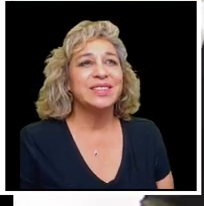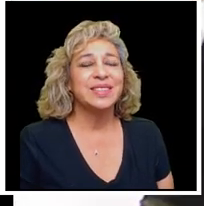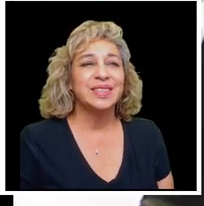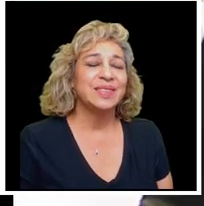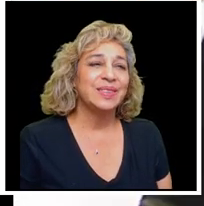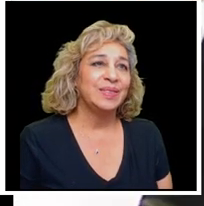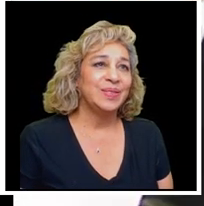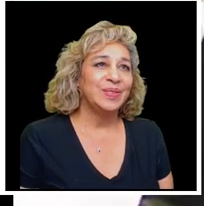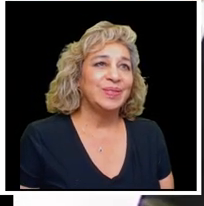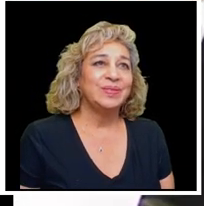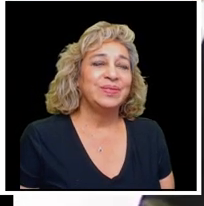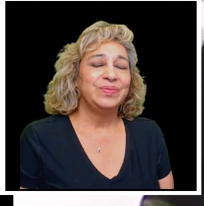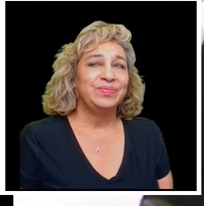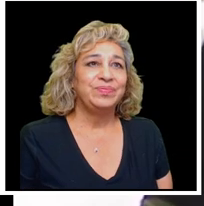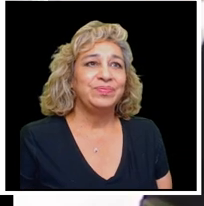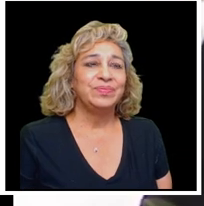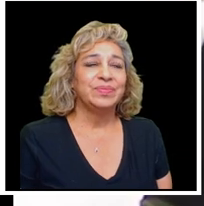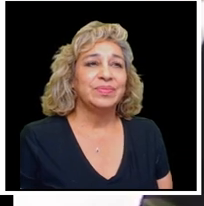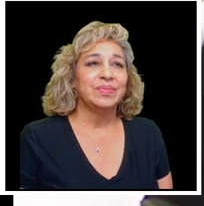stairs